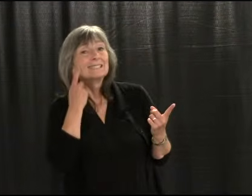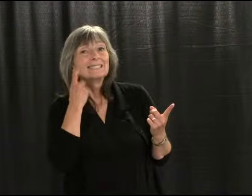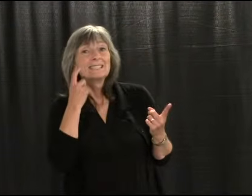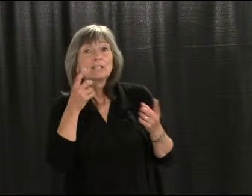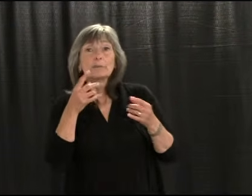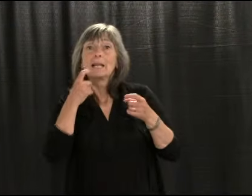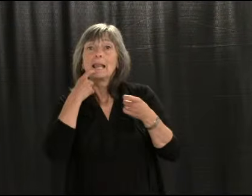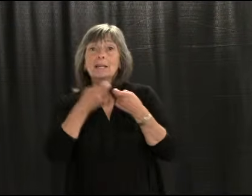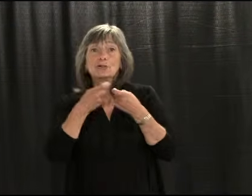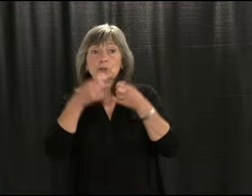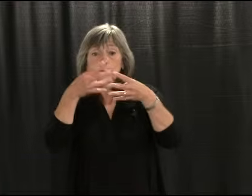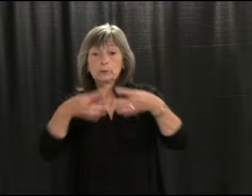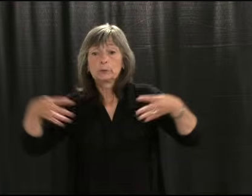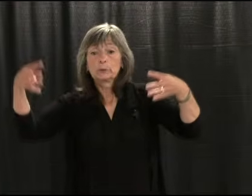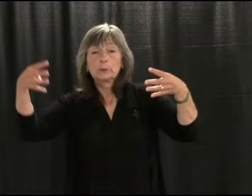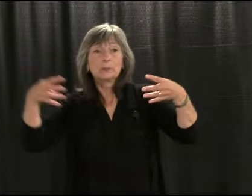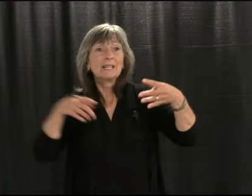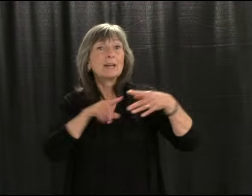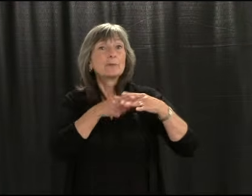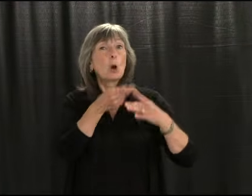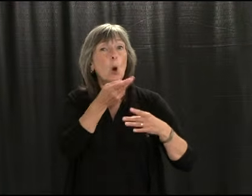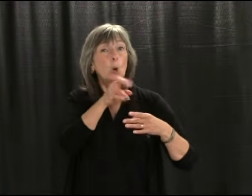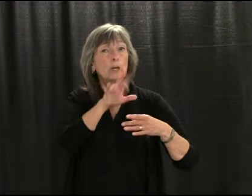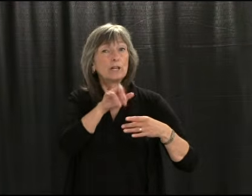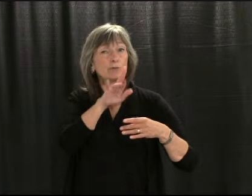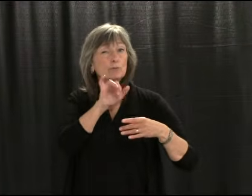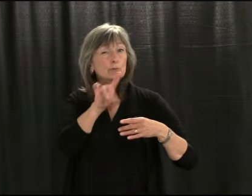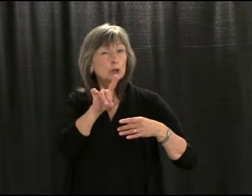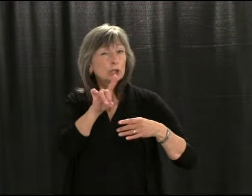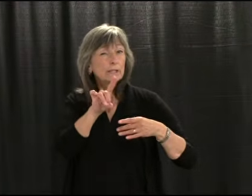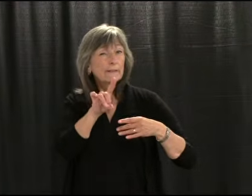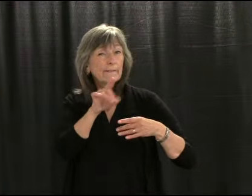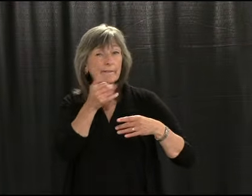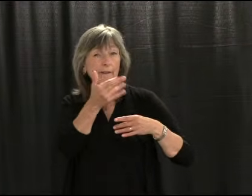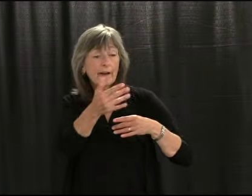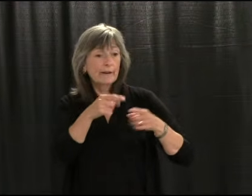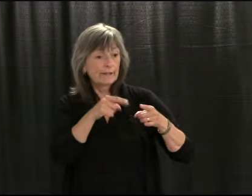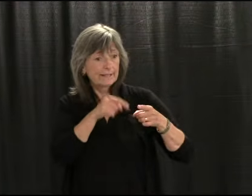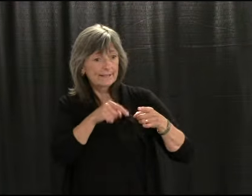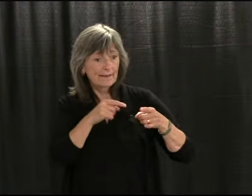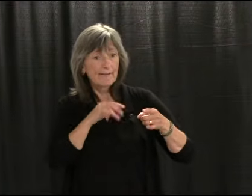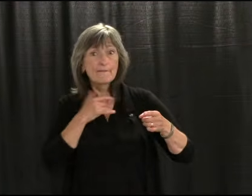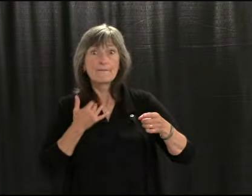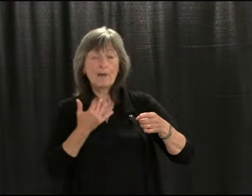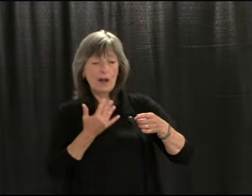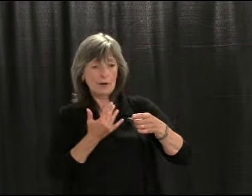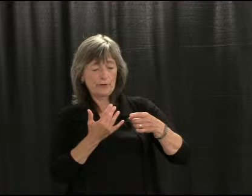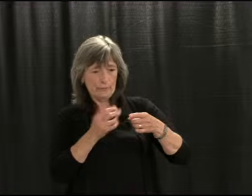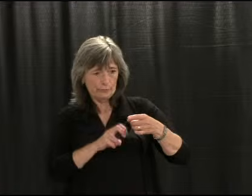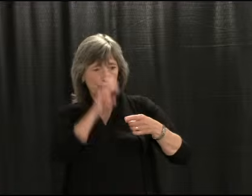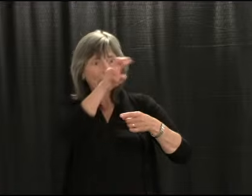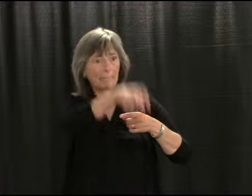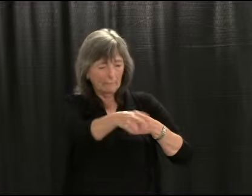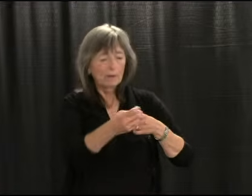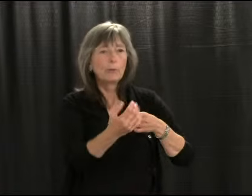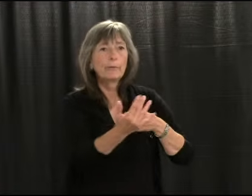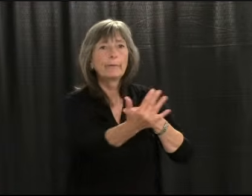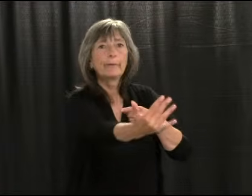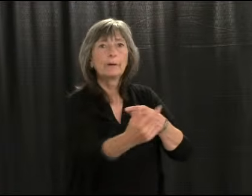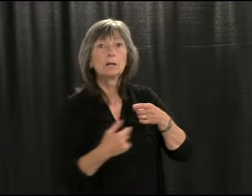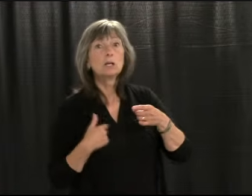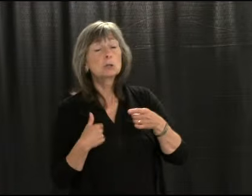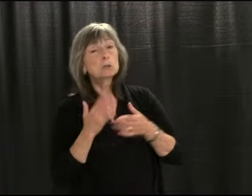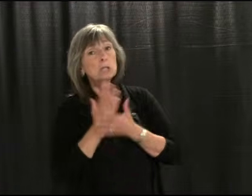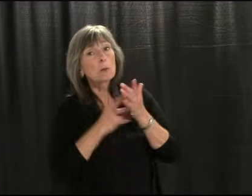was that subdivision right at the beginning of the Holyrood fire. I think you said right over the top of that. And transmission lines. So as as well. bad, so as bad as it's been, we've had some